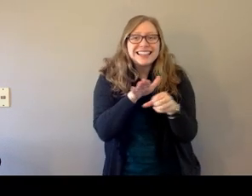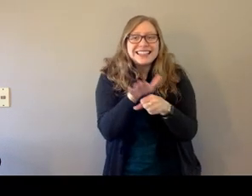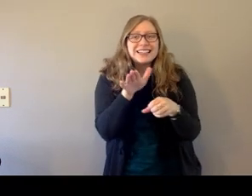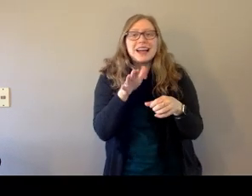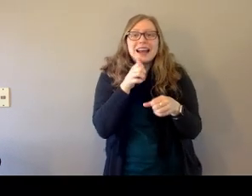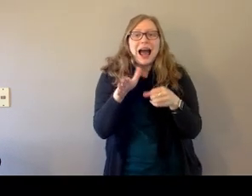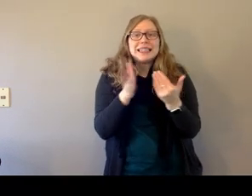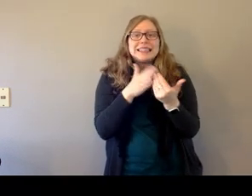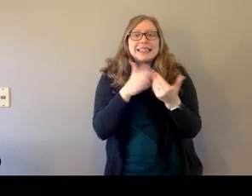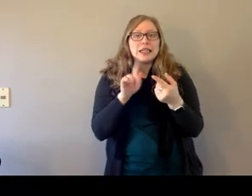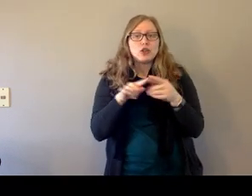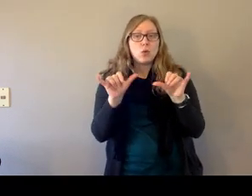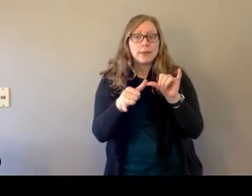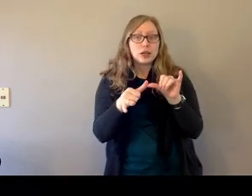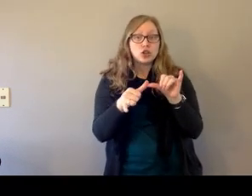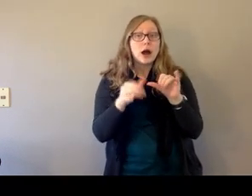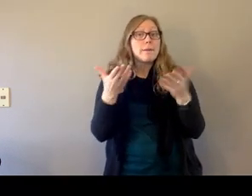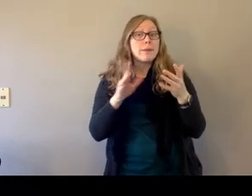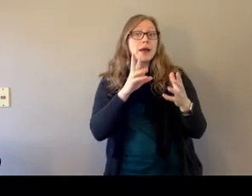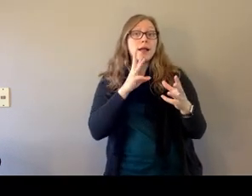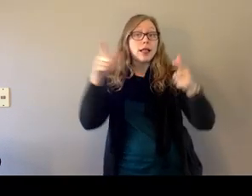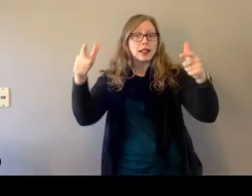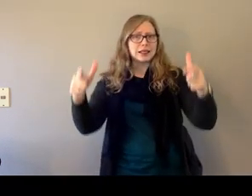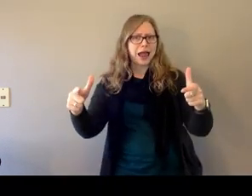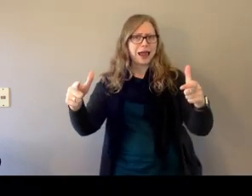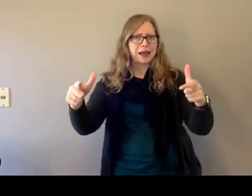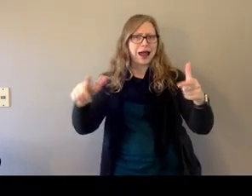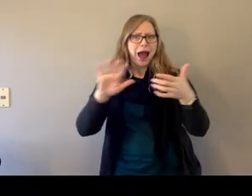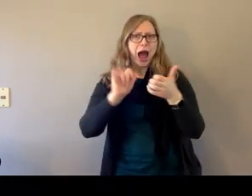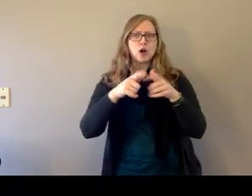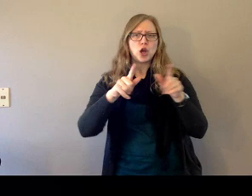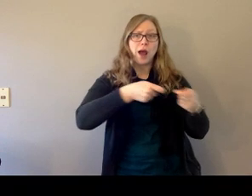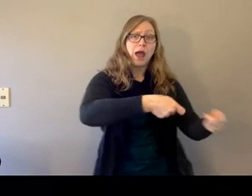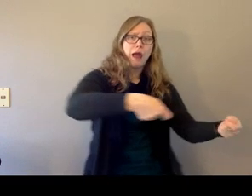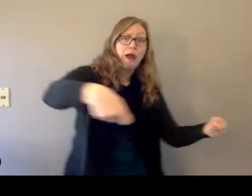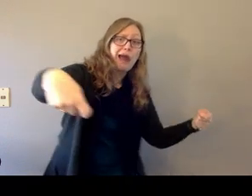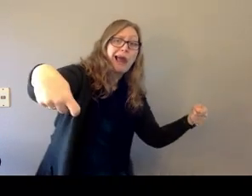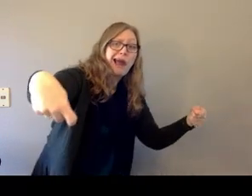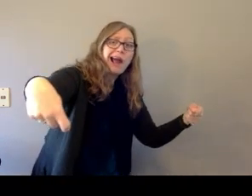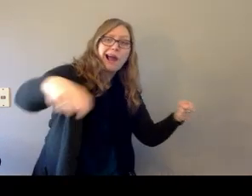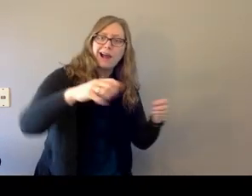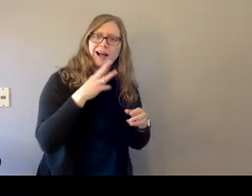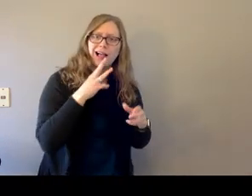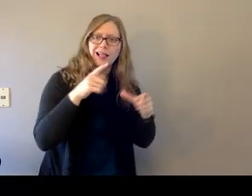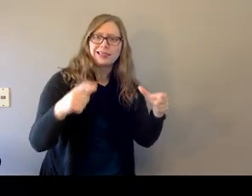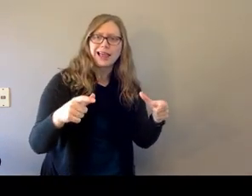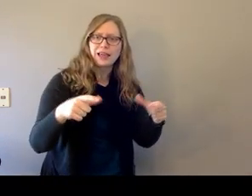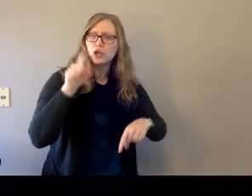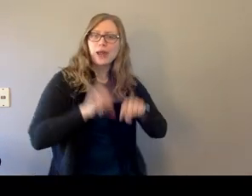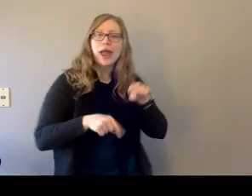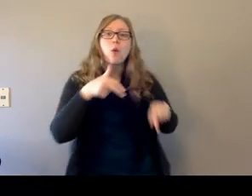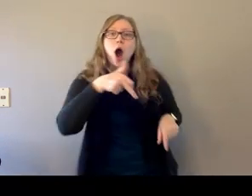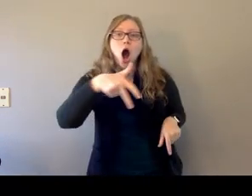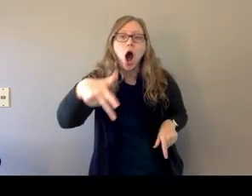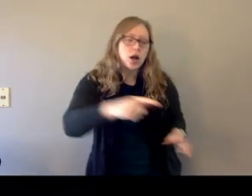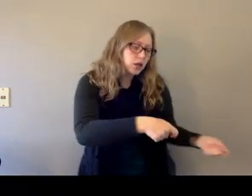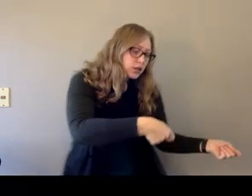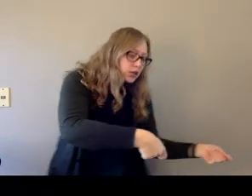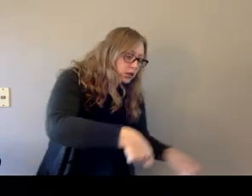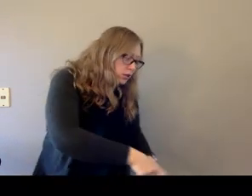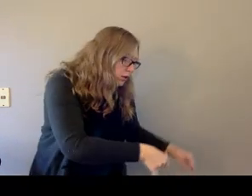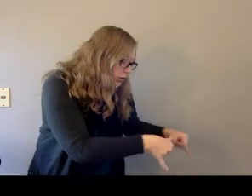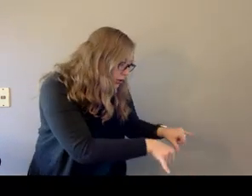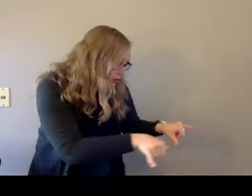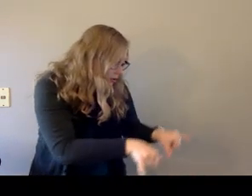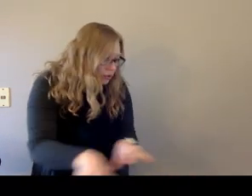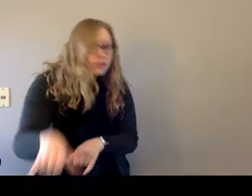something like a lake, and if there was a lake here, you wouldn't be able to walk across it to measure it. It could